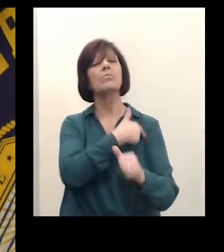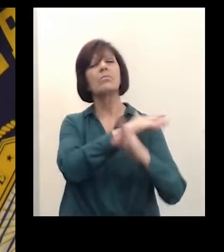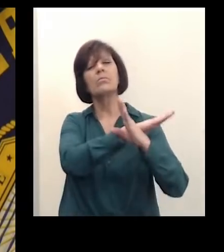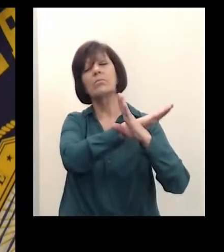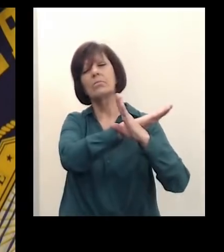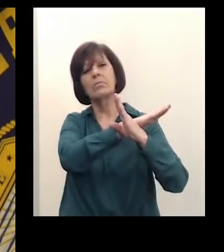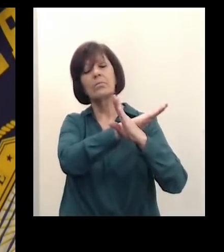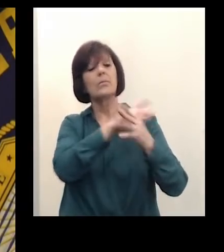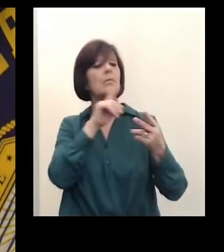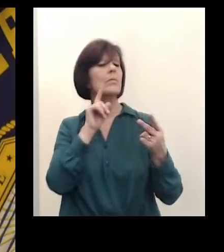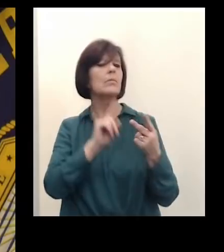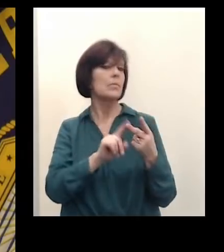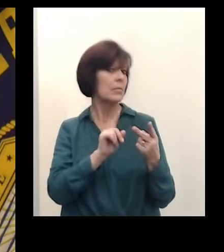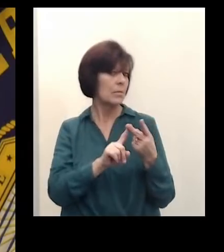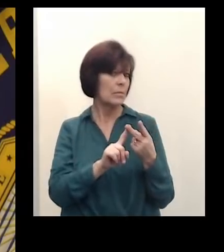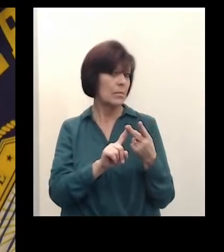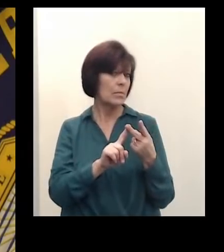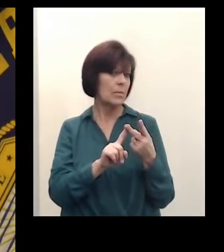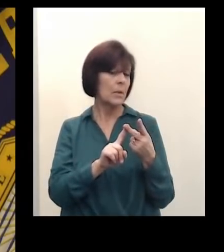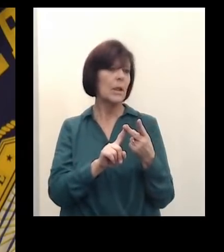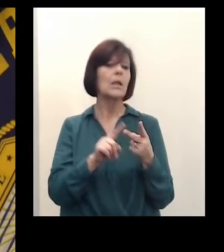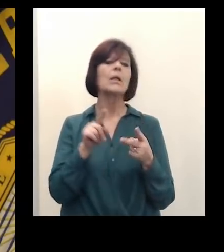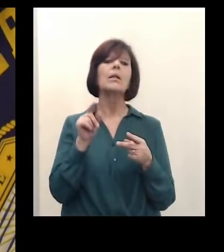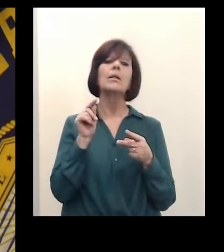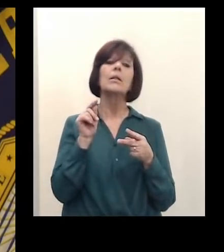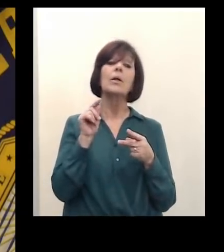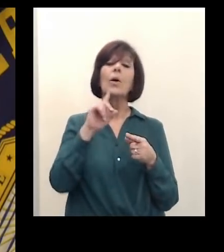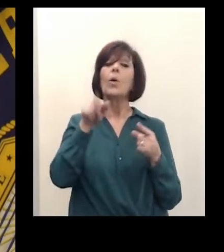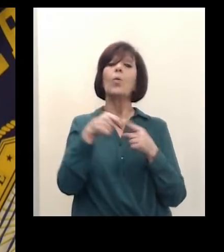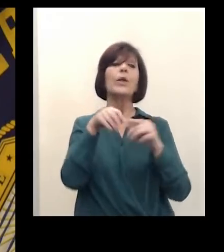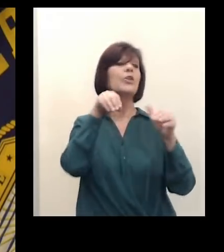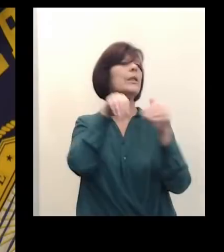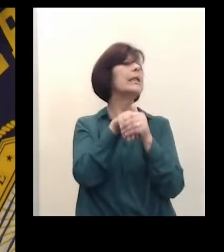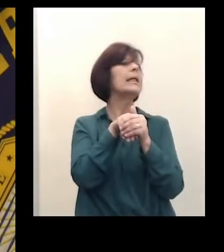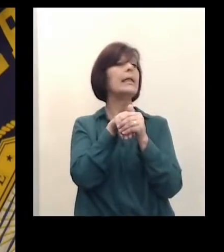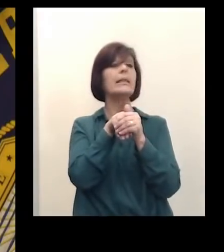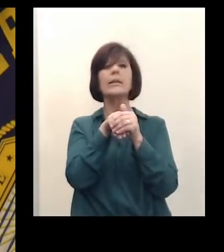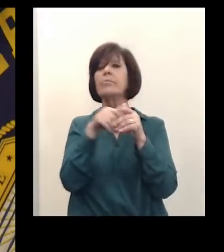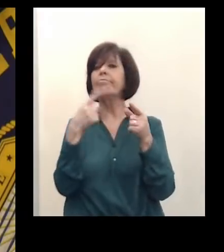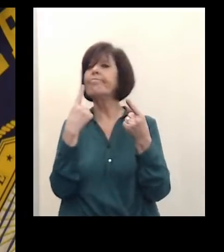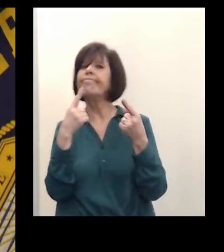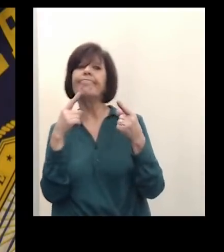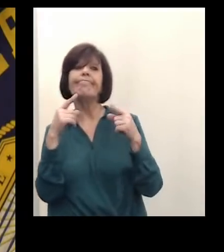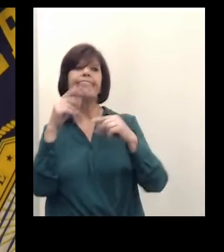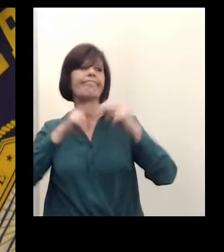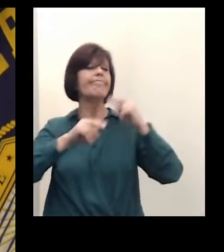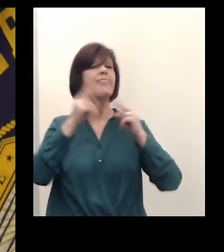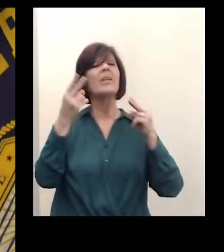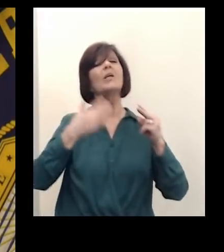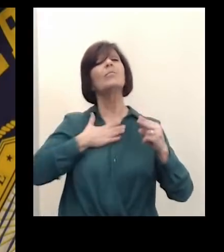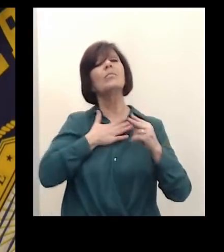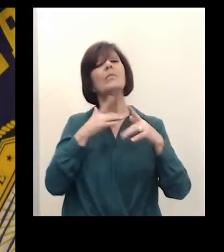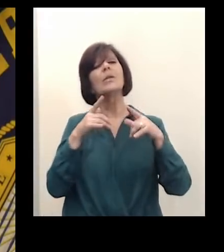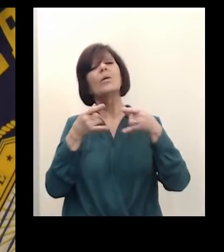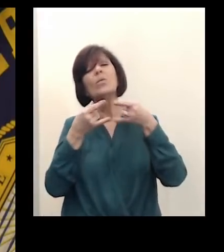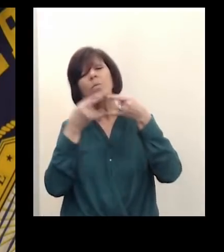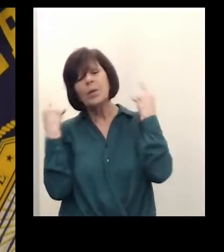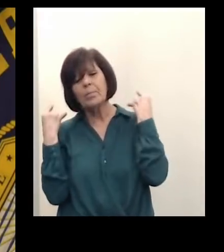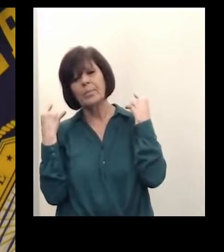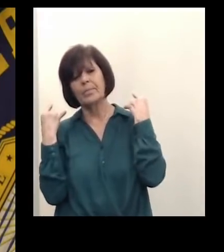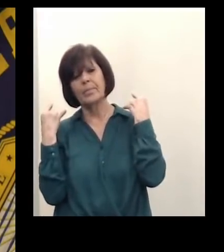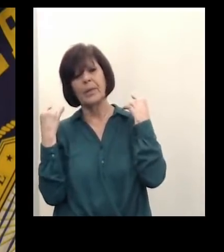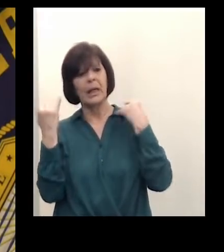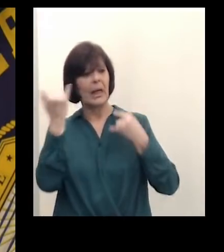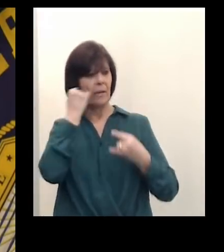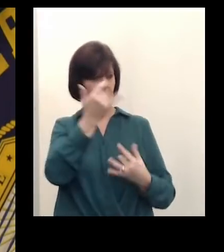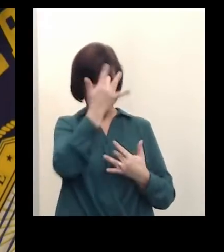Secondly, to increase exposures when you're in public-facing venues, please wear a mask. If you're infectious and wearing a mask,